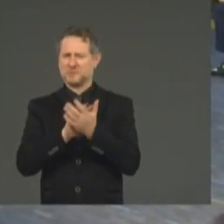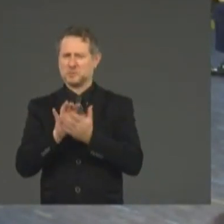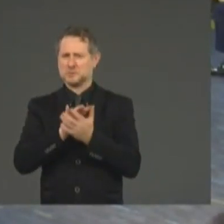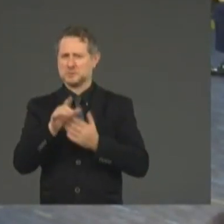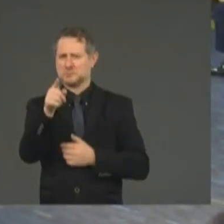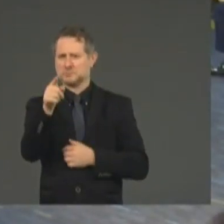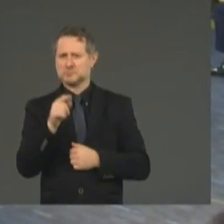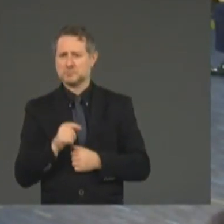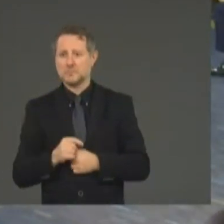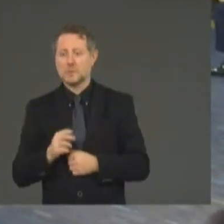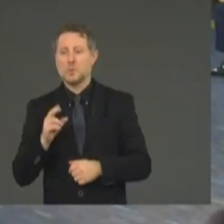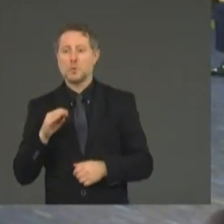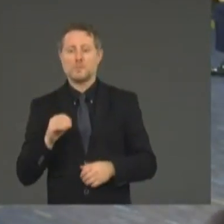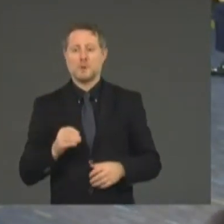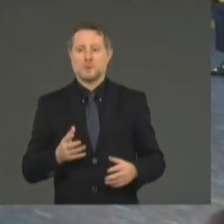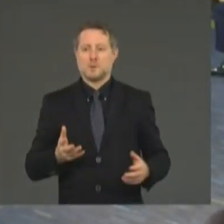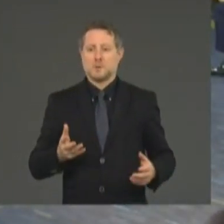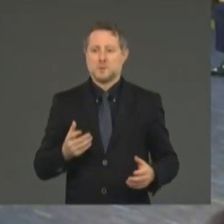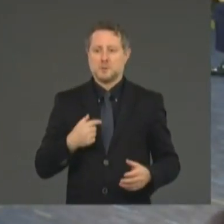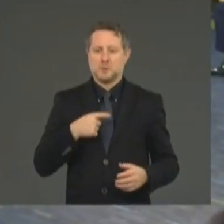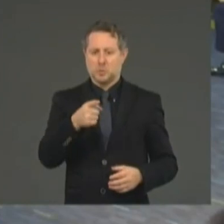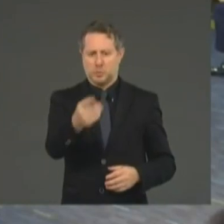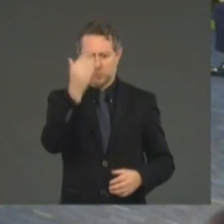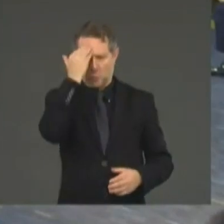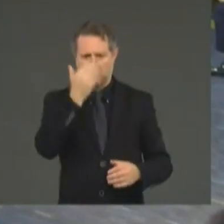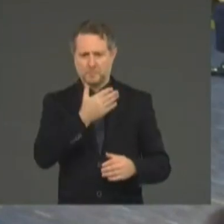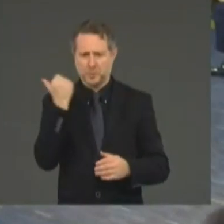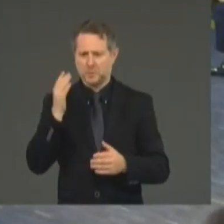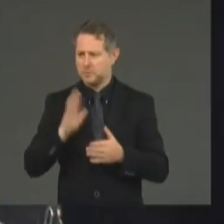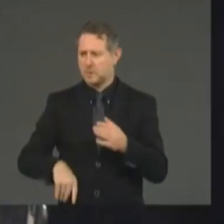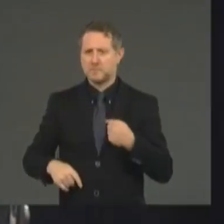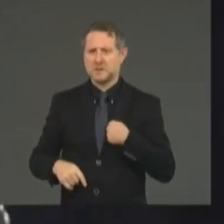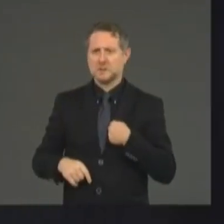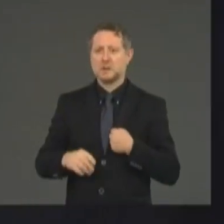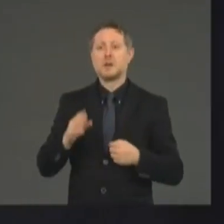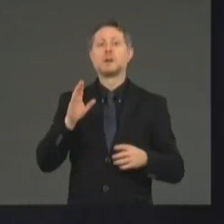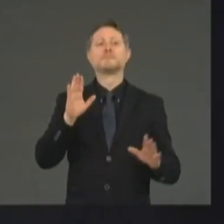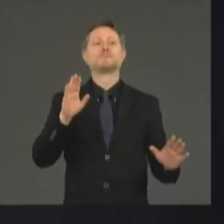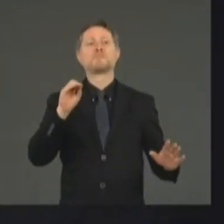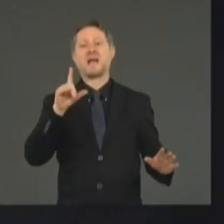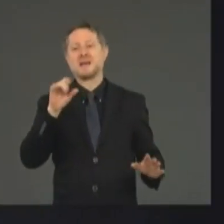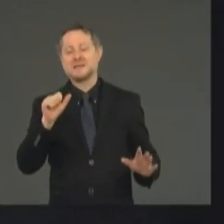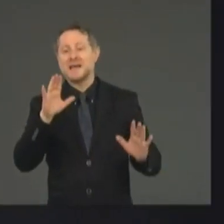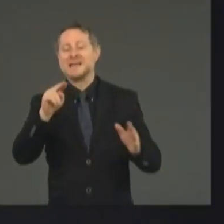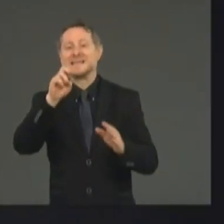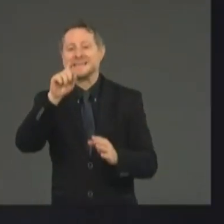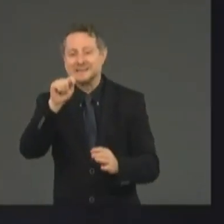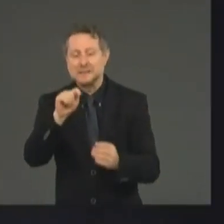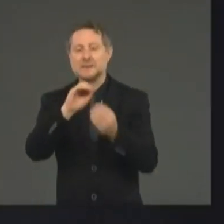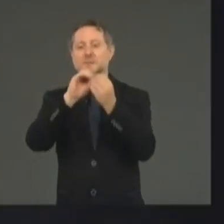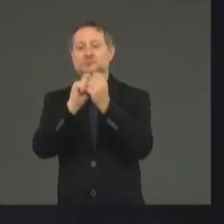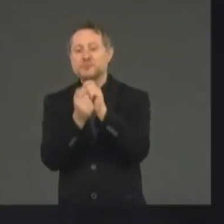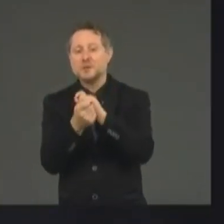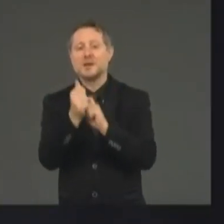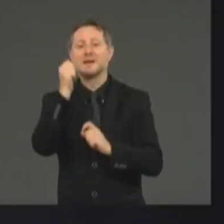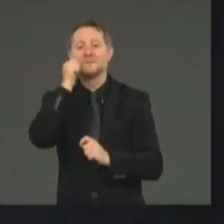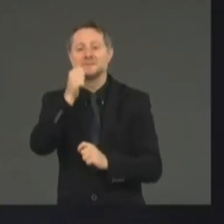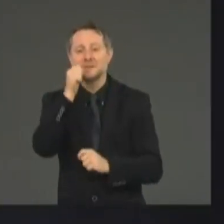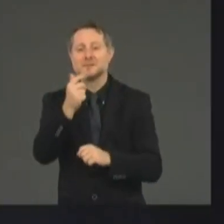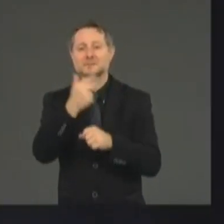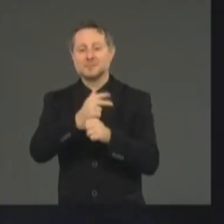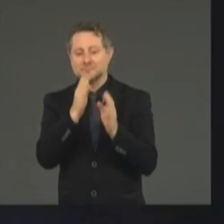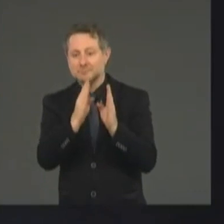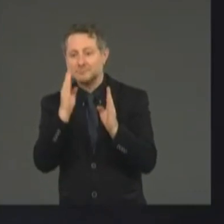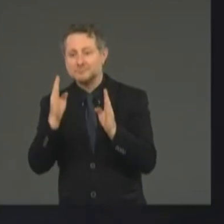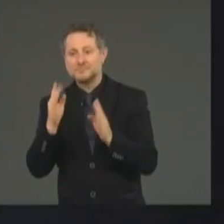I don't know, you're above my pay grade. It's on the net change in daily spike. It's not exceeding at all, like not from a baseline